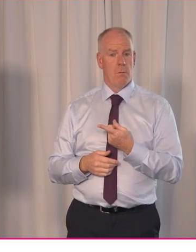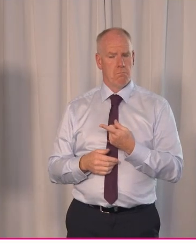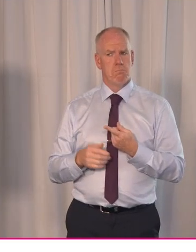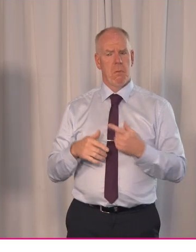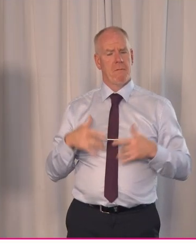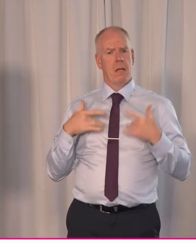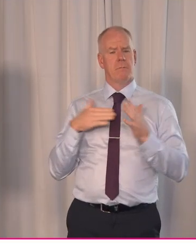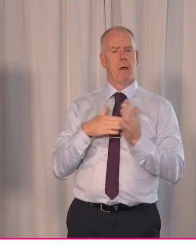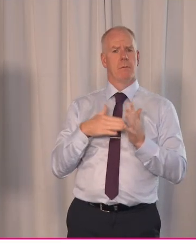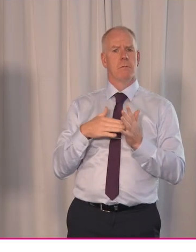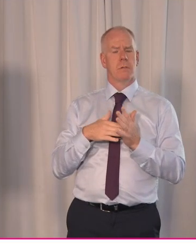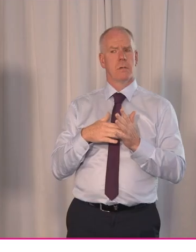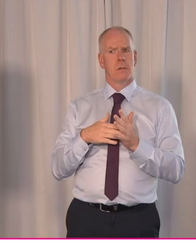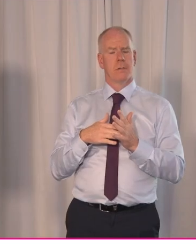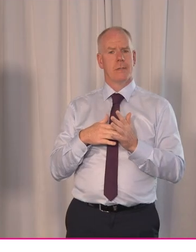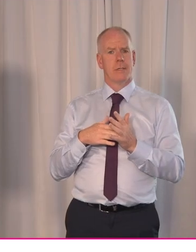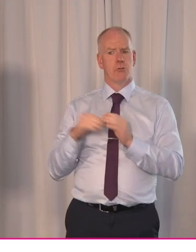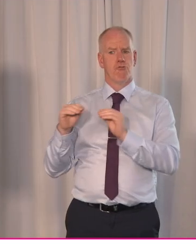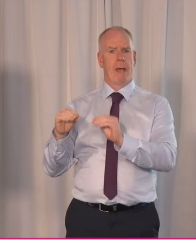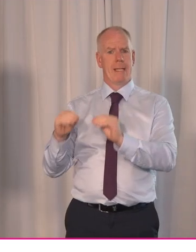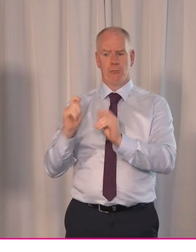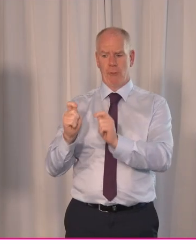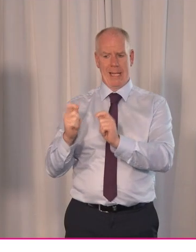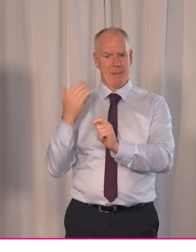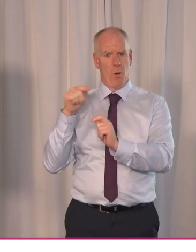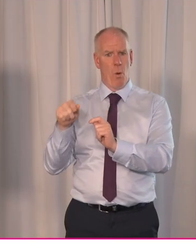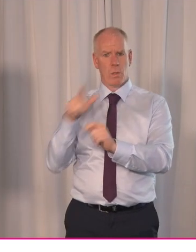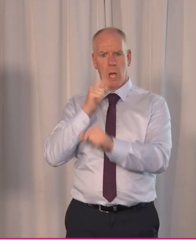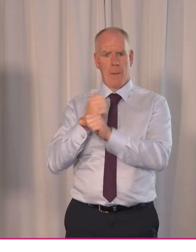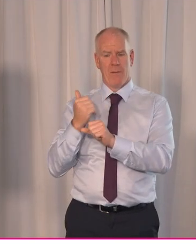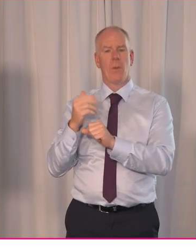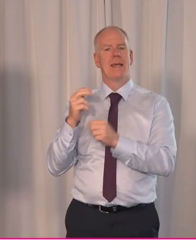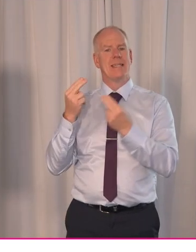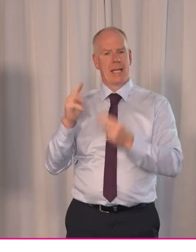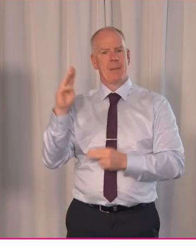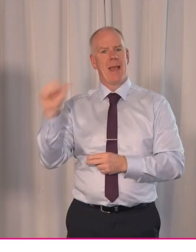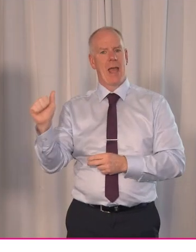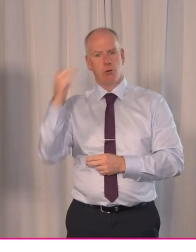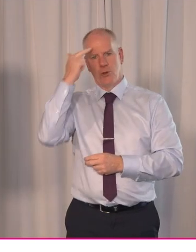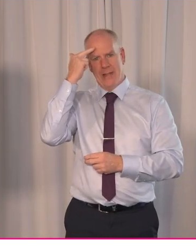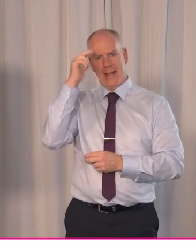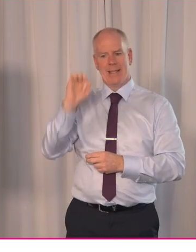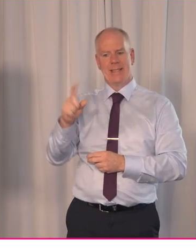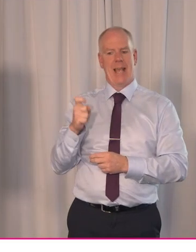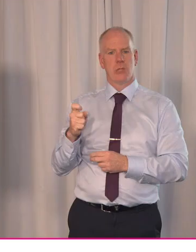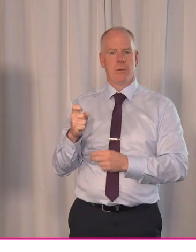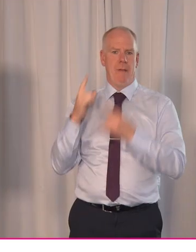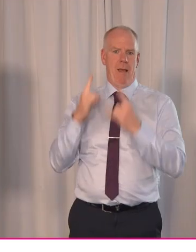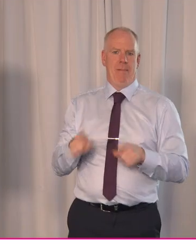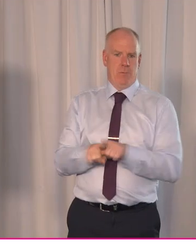think when we talked about training earlier that we need, you know, our PAs to be trained in the